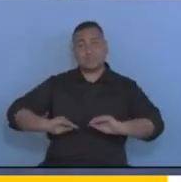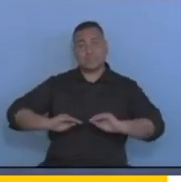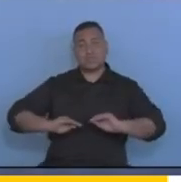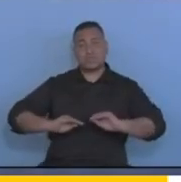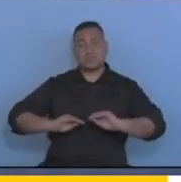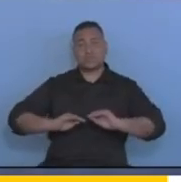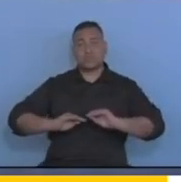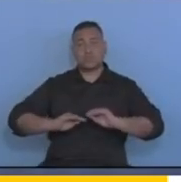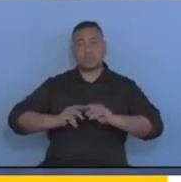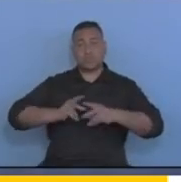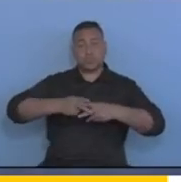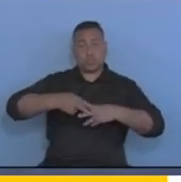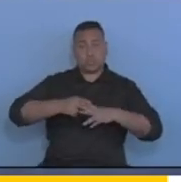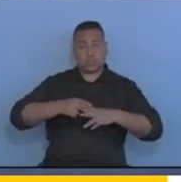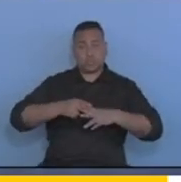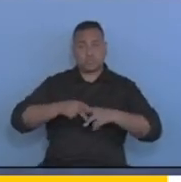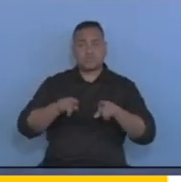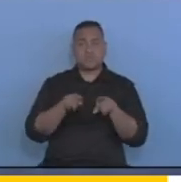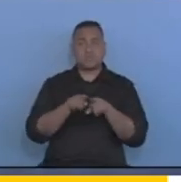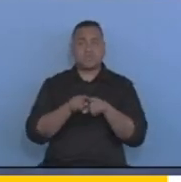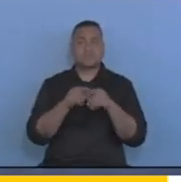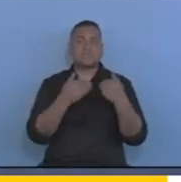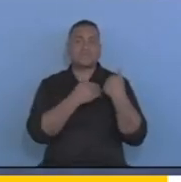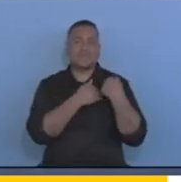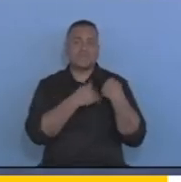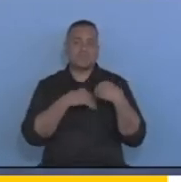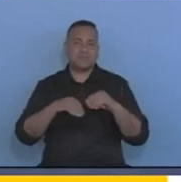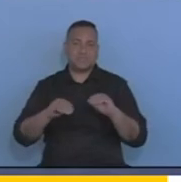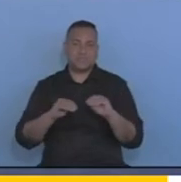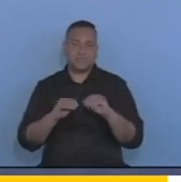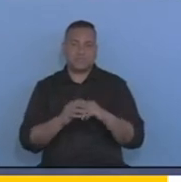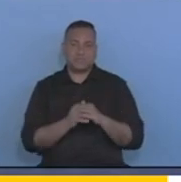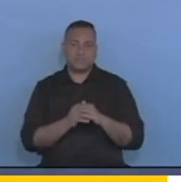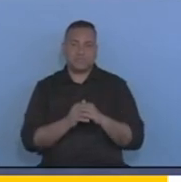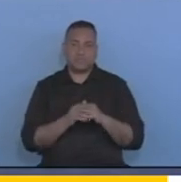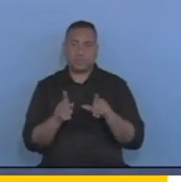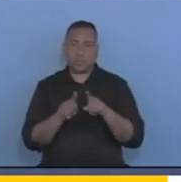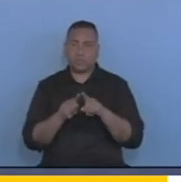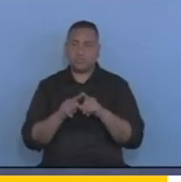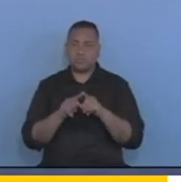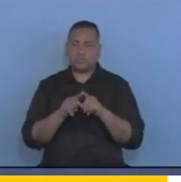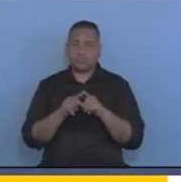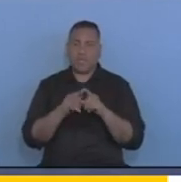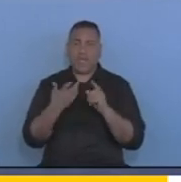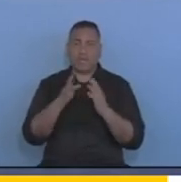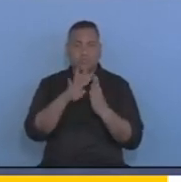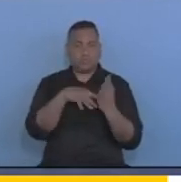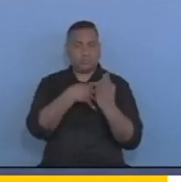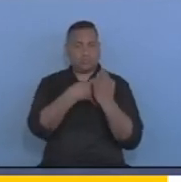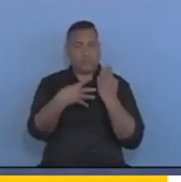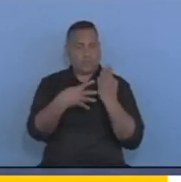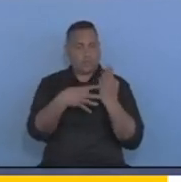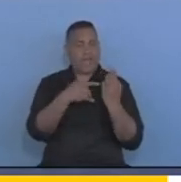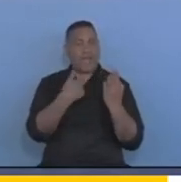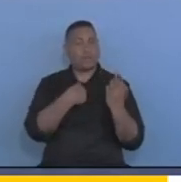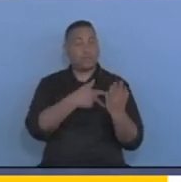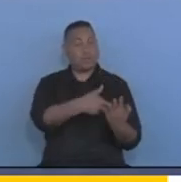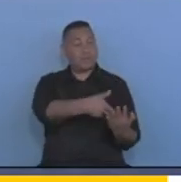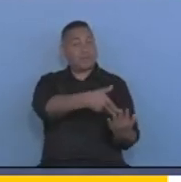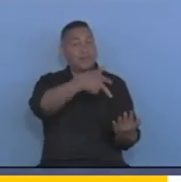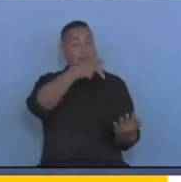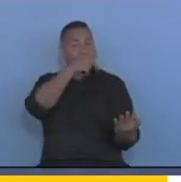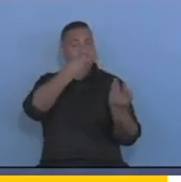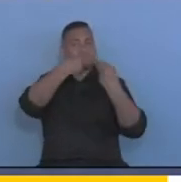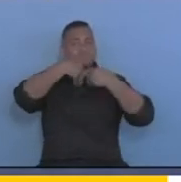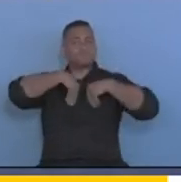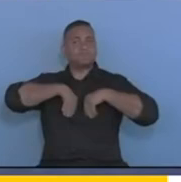safety, and taught how to read plans also. Because, as you know, we work with levels